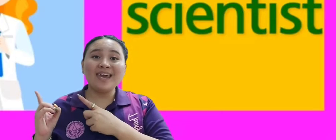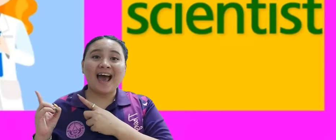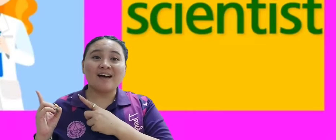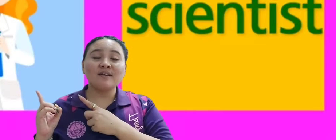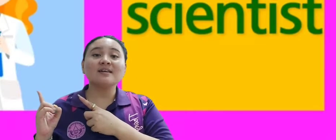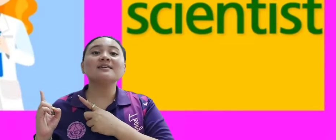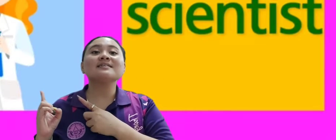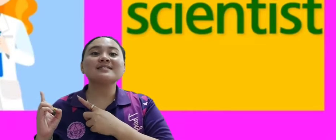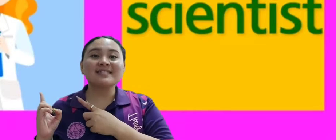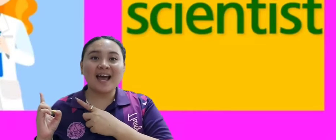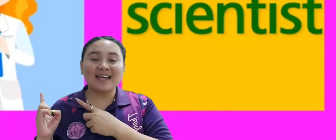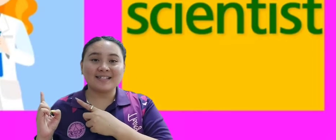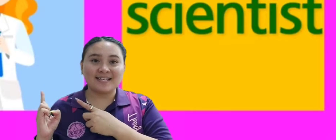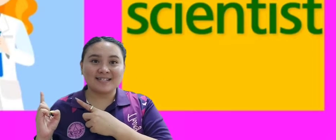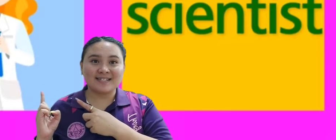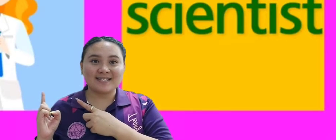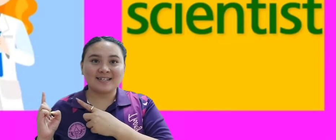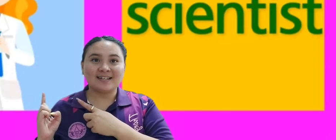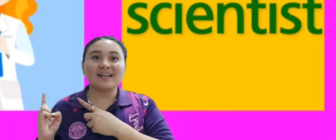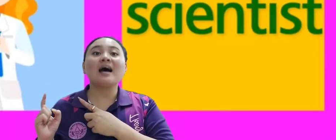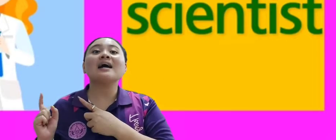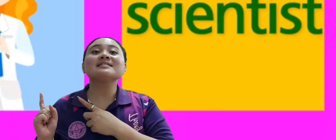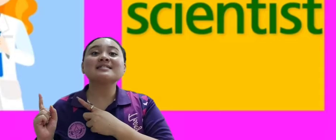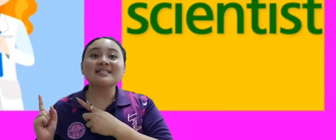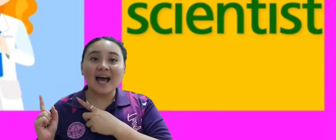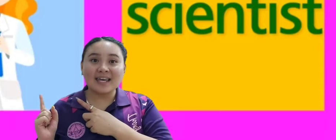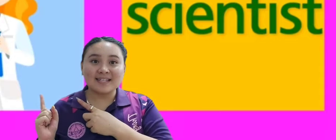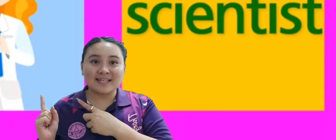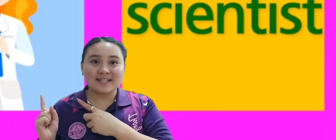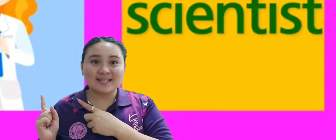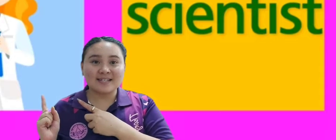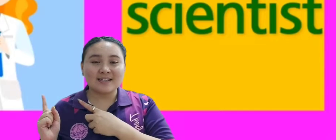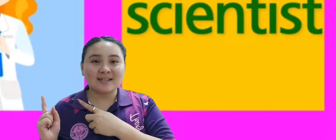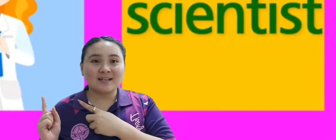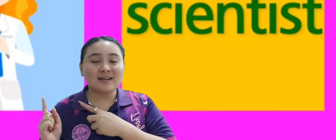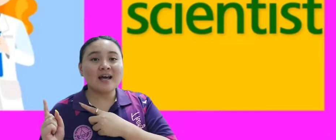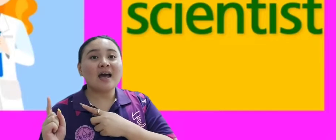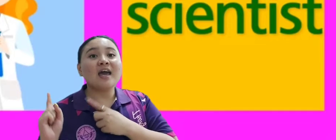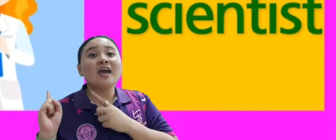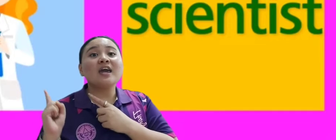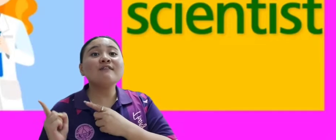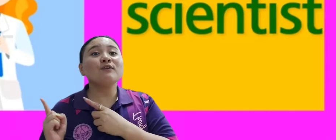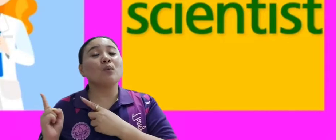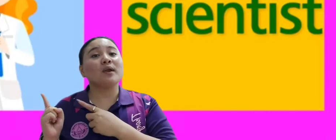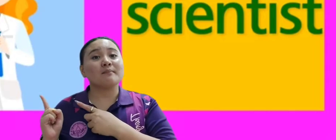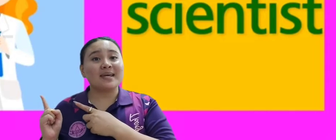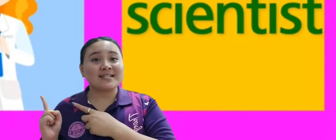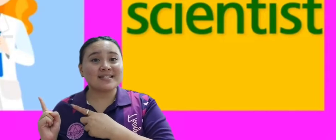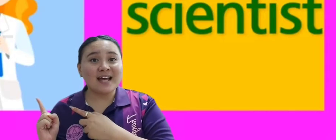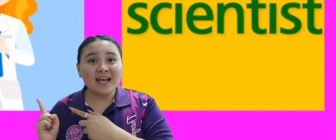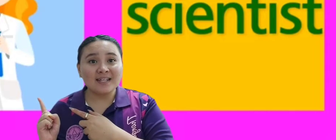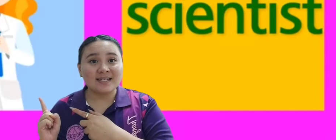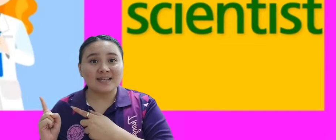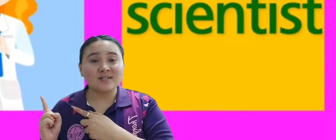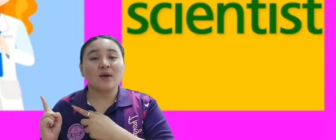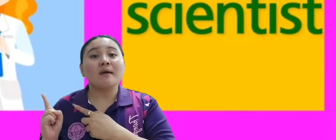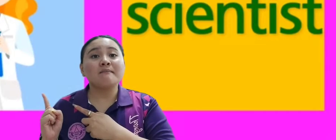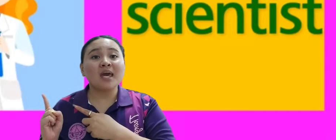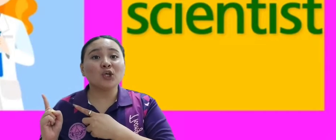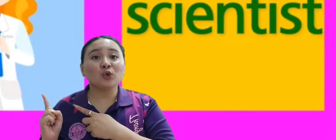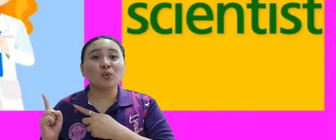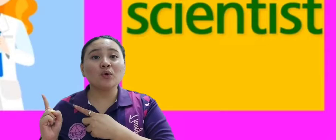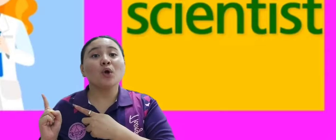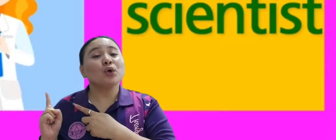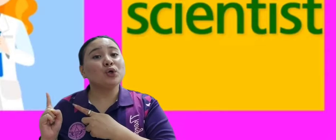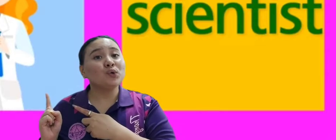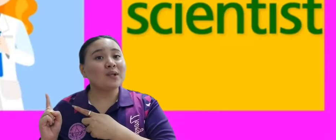Now we have scientist. Scientist. If you want to be a scientist,